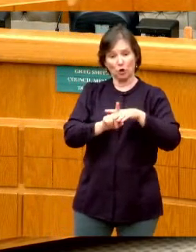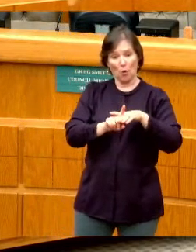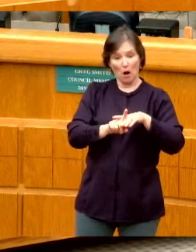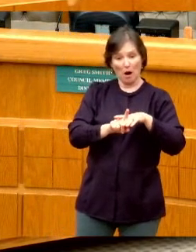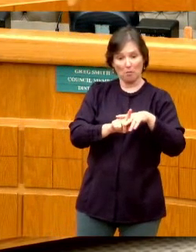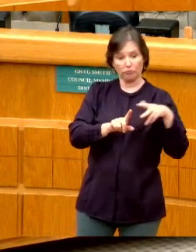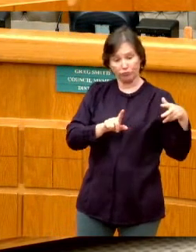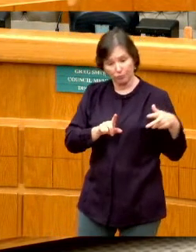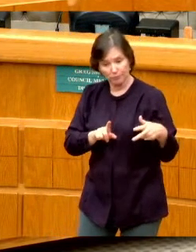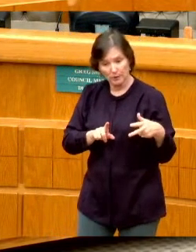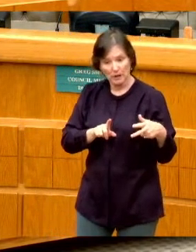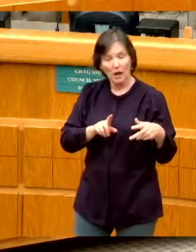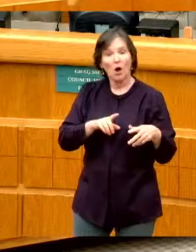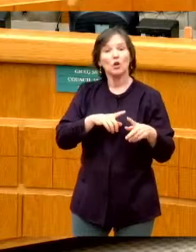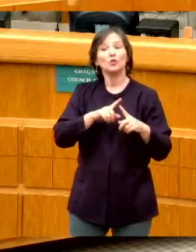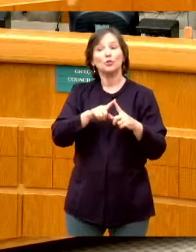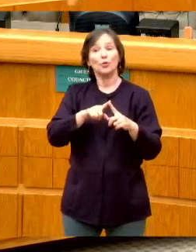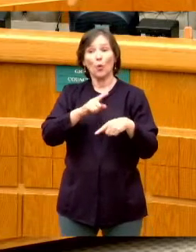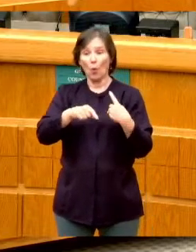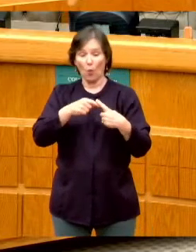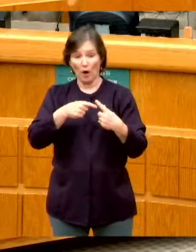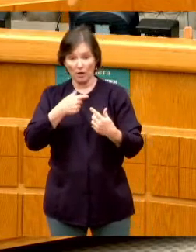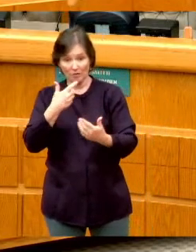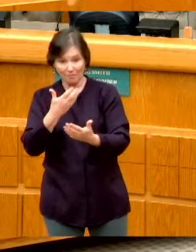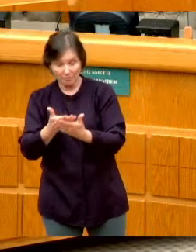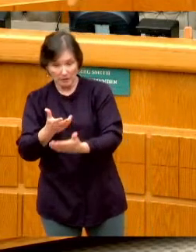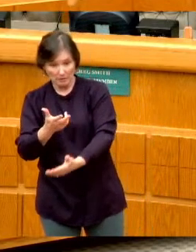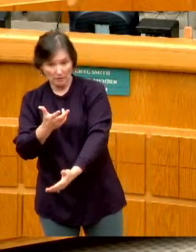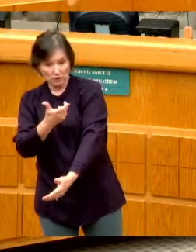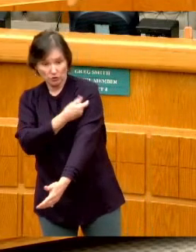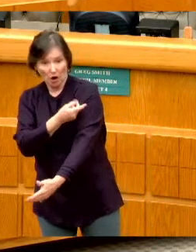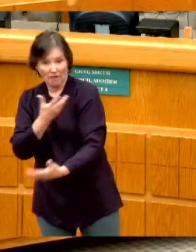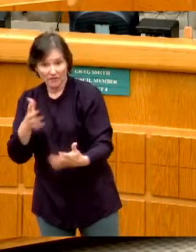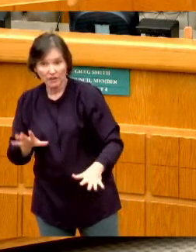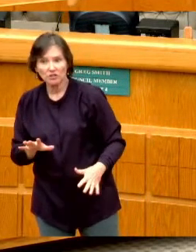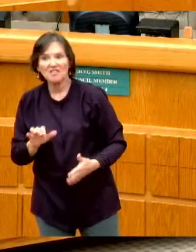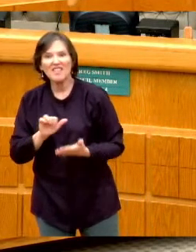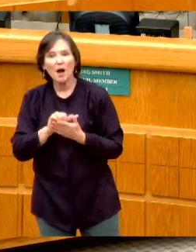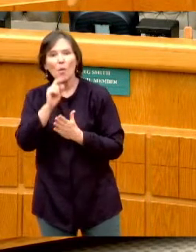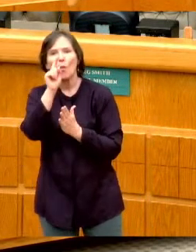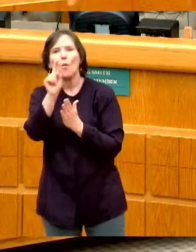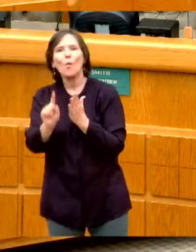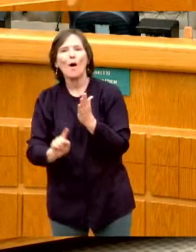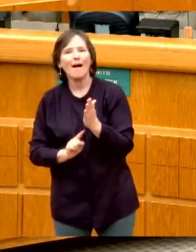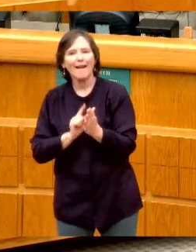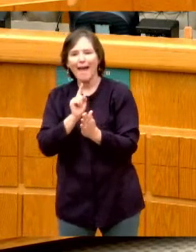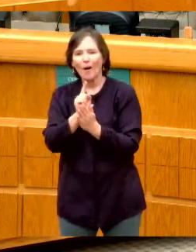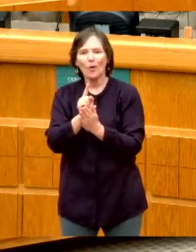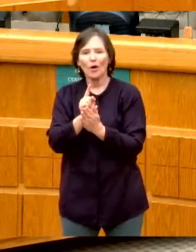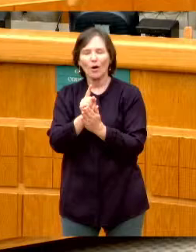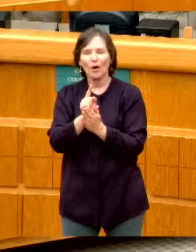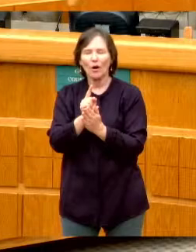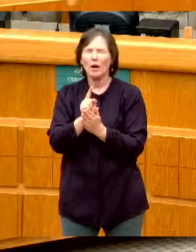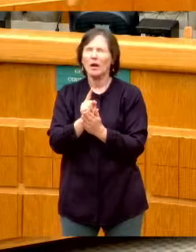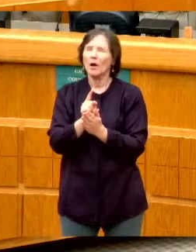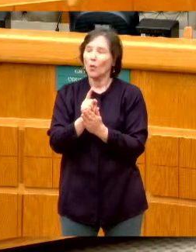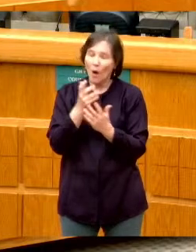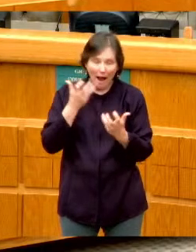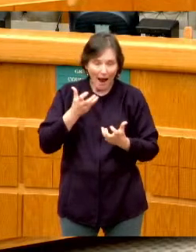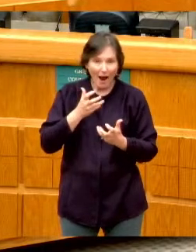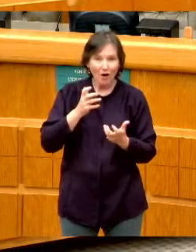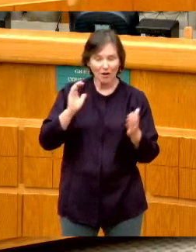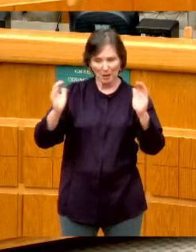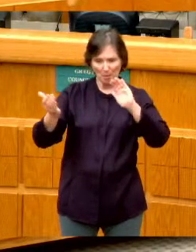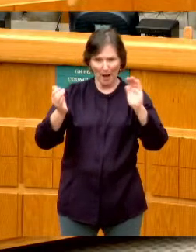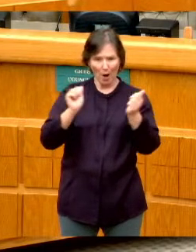yesterday it was really a 1-hour process. And that is a huge change from those early days where it was so painful to watch